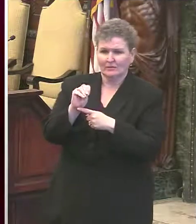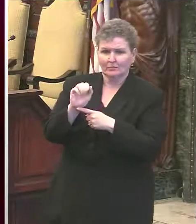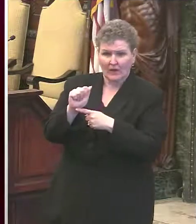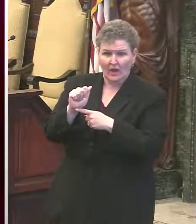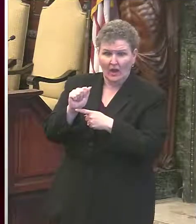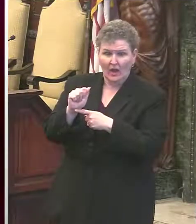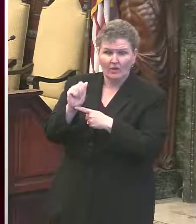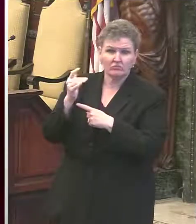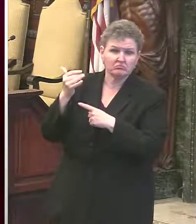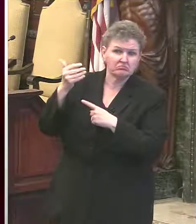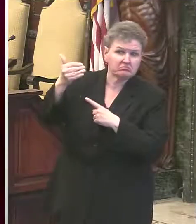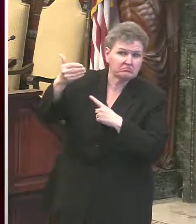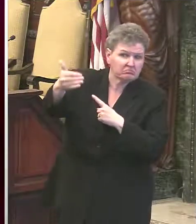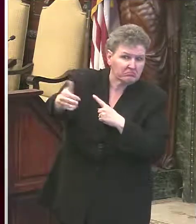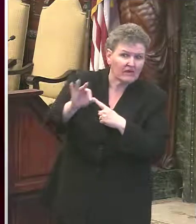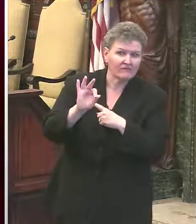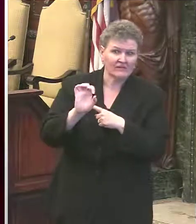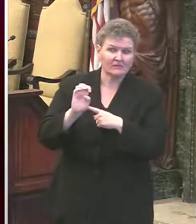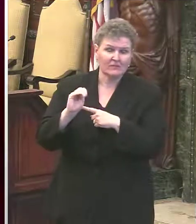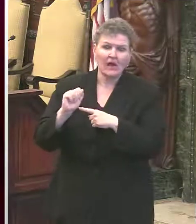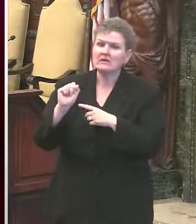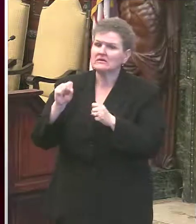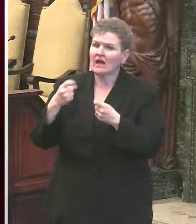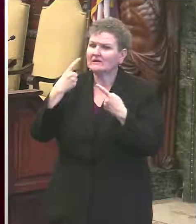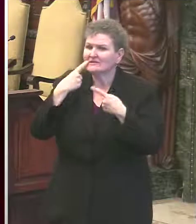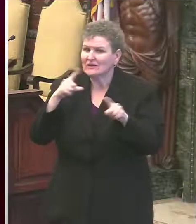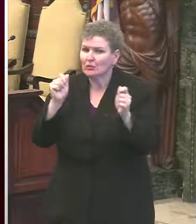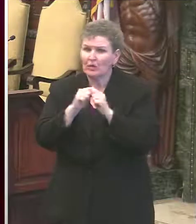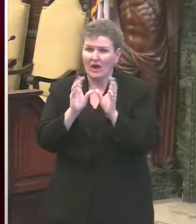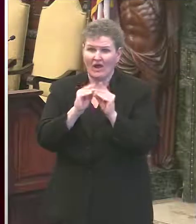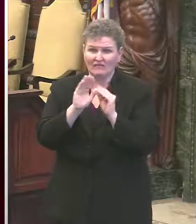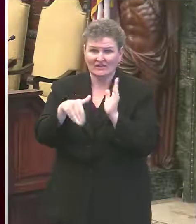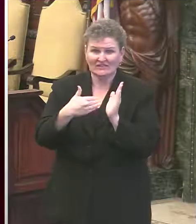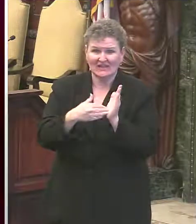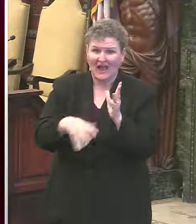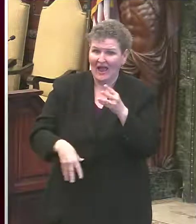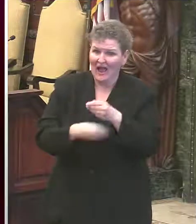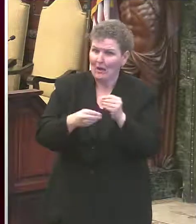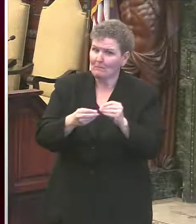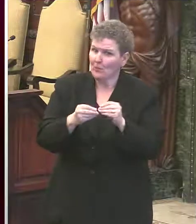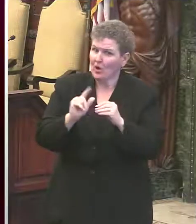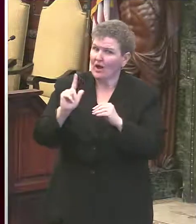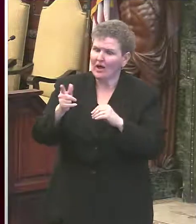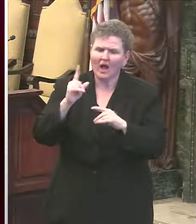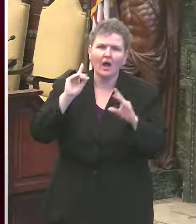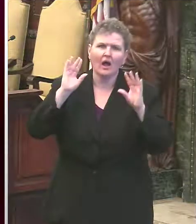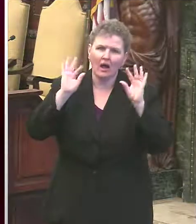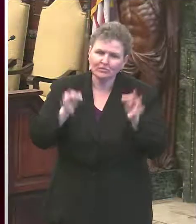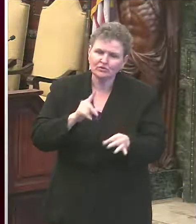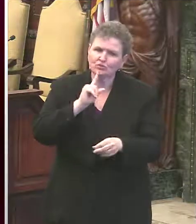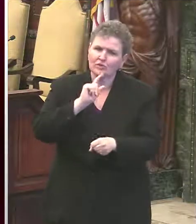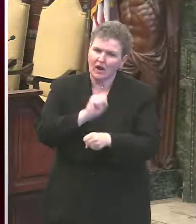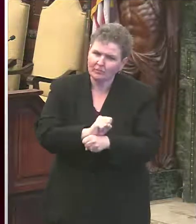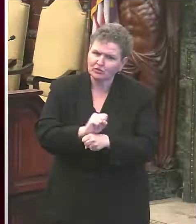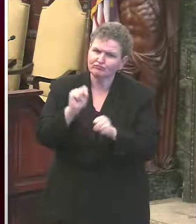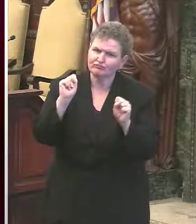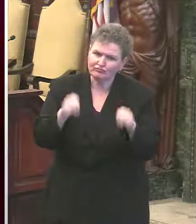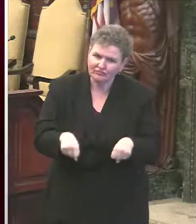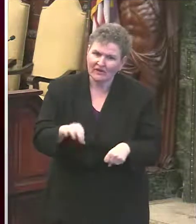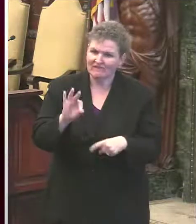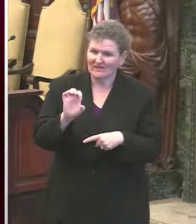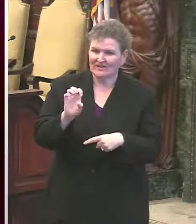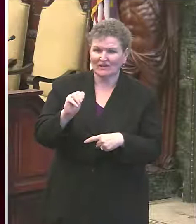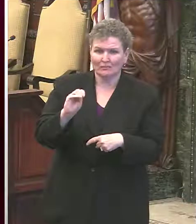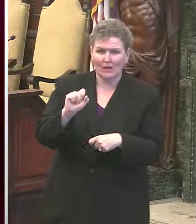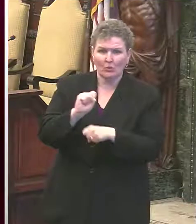kind of continue with success of the convention center? Yes, absolutely. So we are talking to FEMA and the federal government more